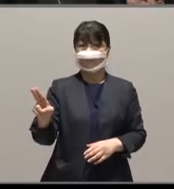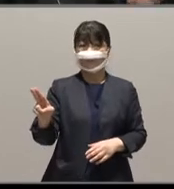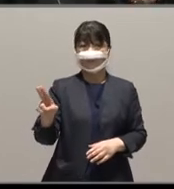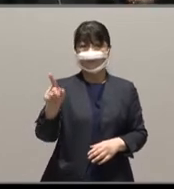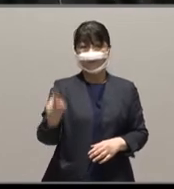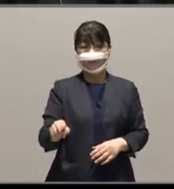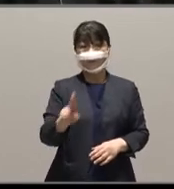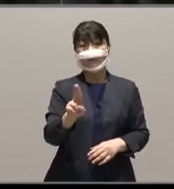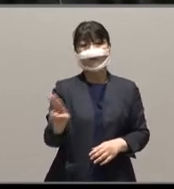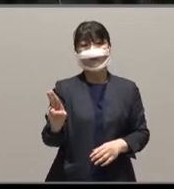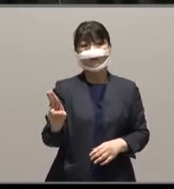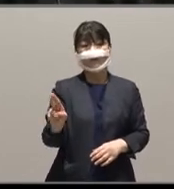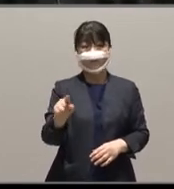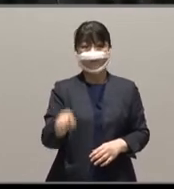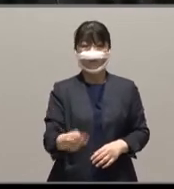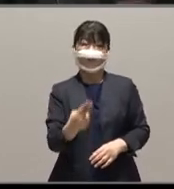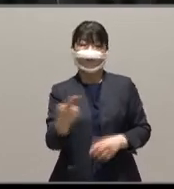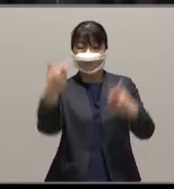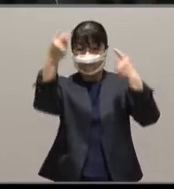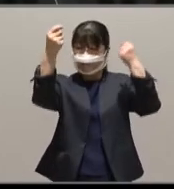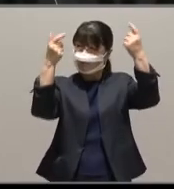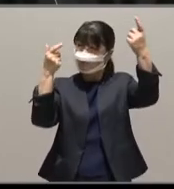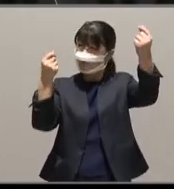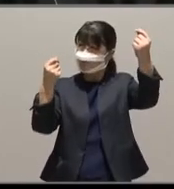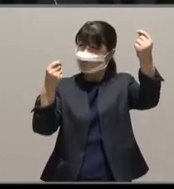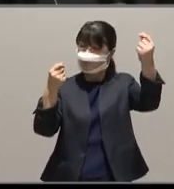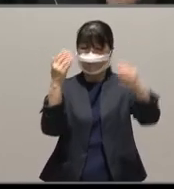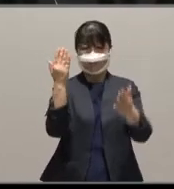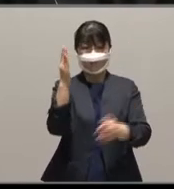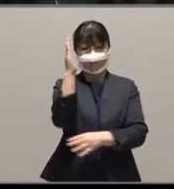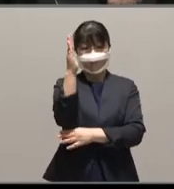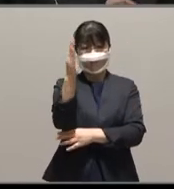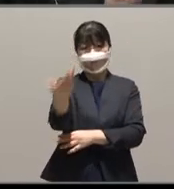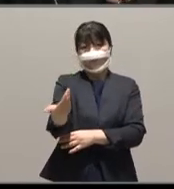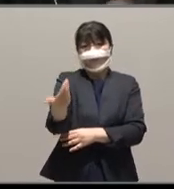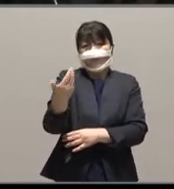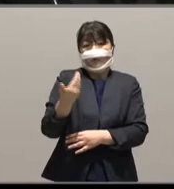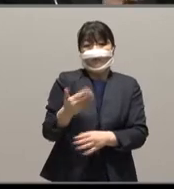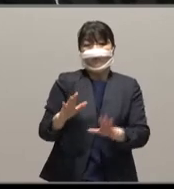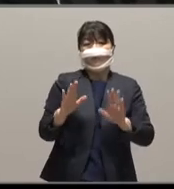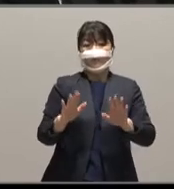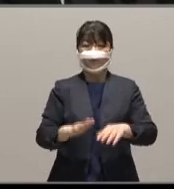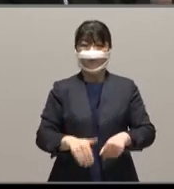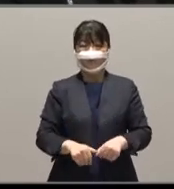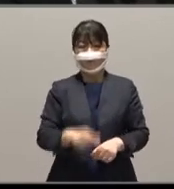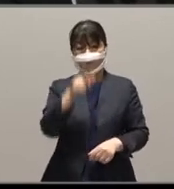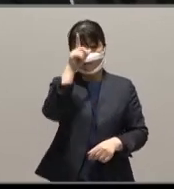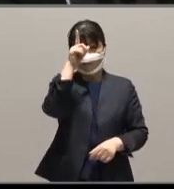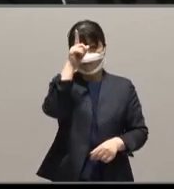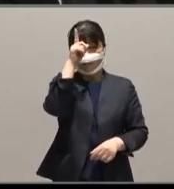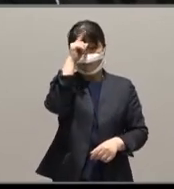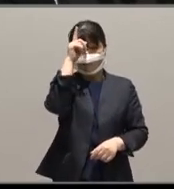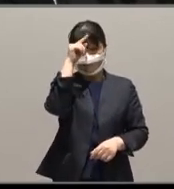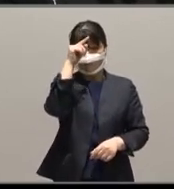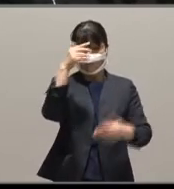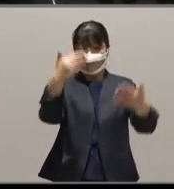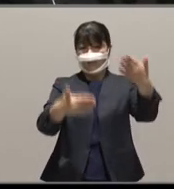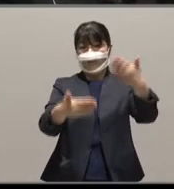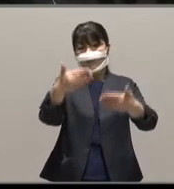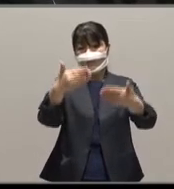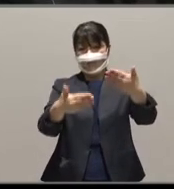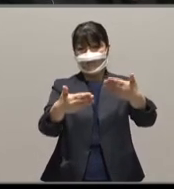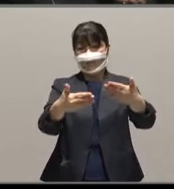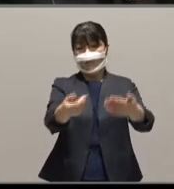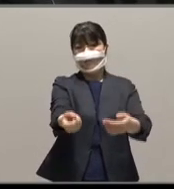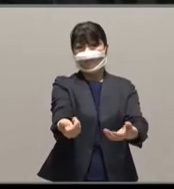I'm from Stanford, but Harvard invited me for a lecture. And this is a German TV coming